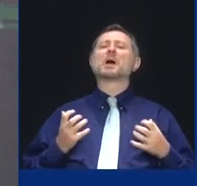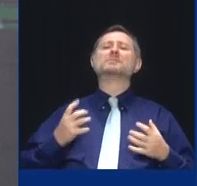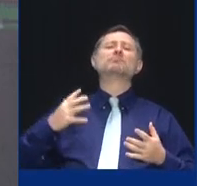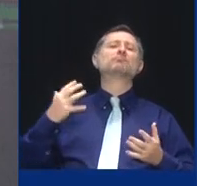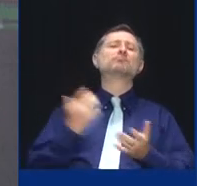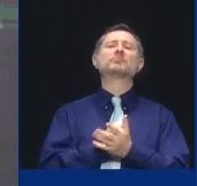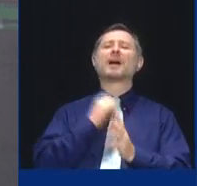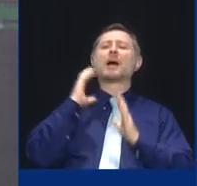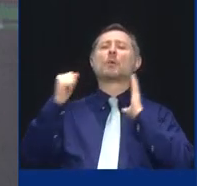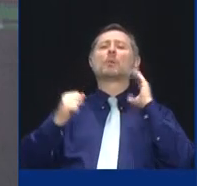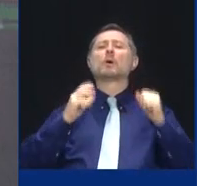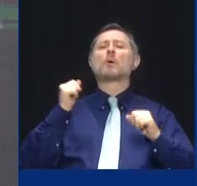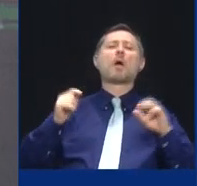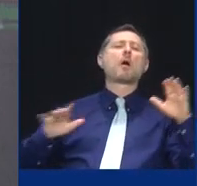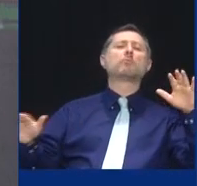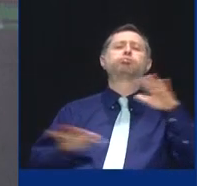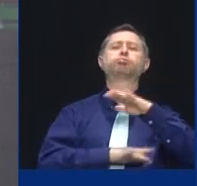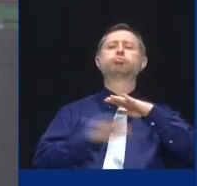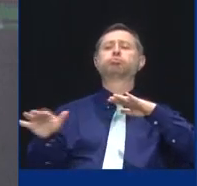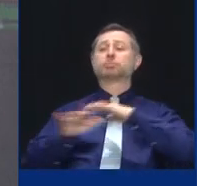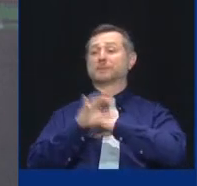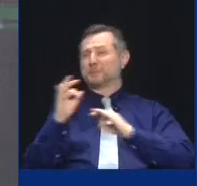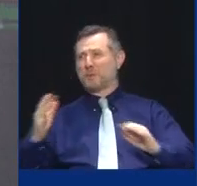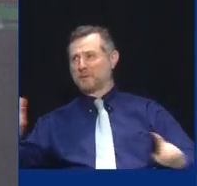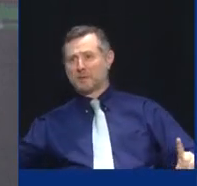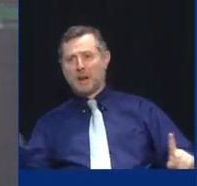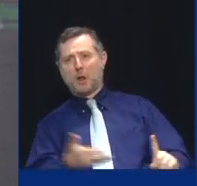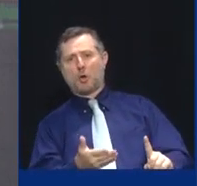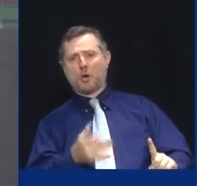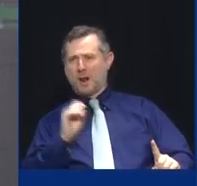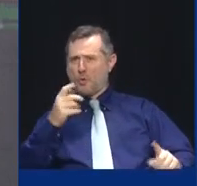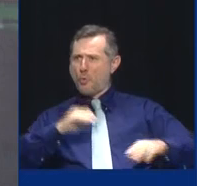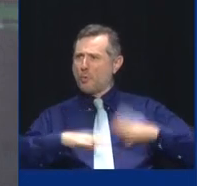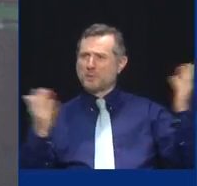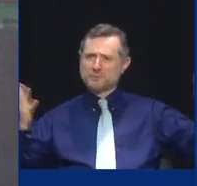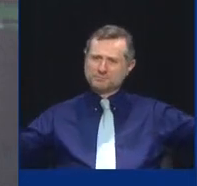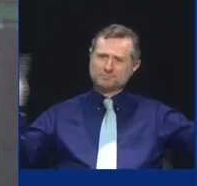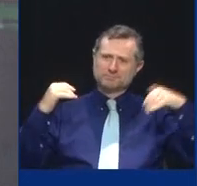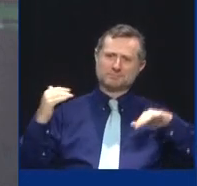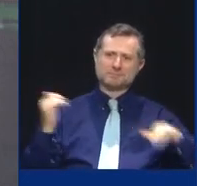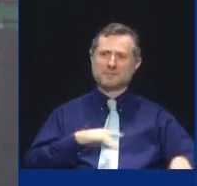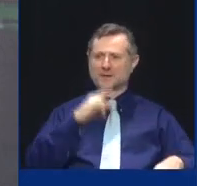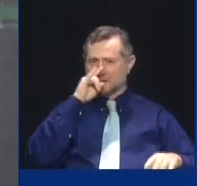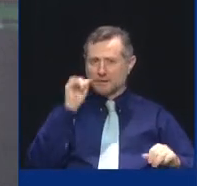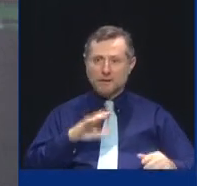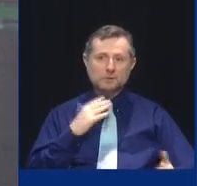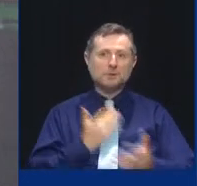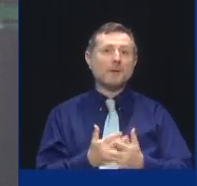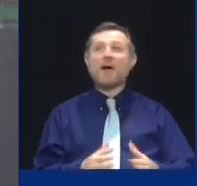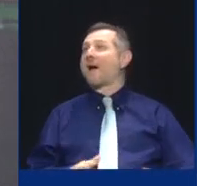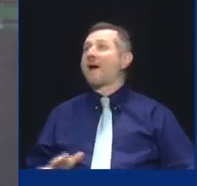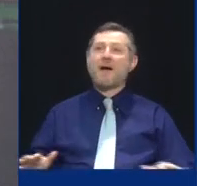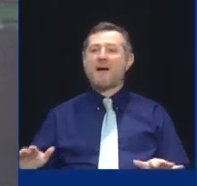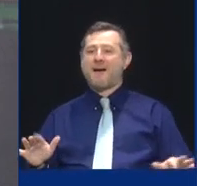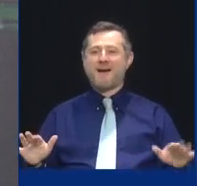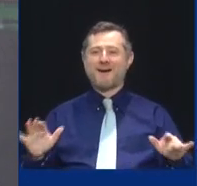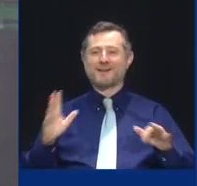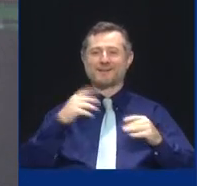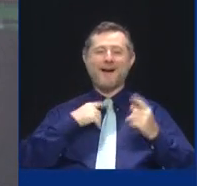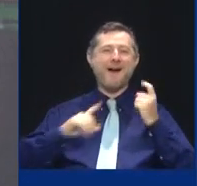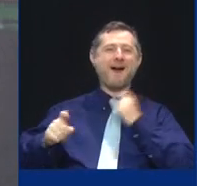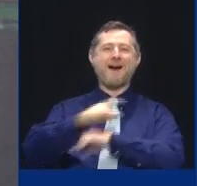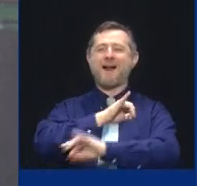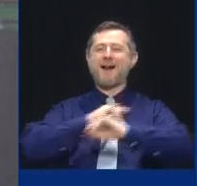this desire to get out and see things and let the kids run around. And in this